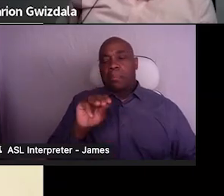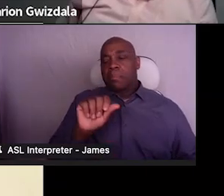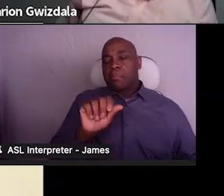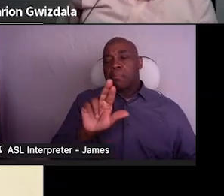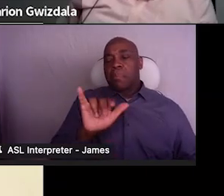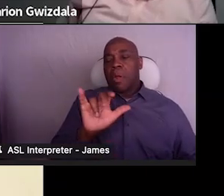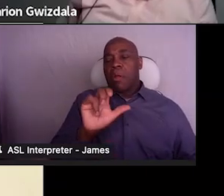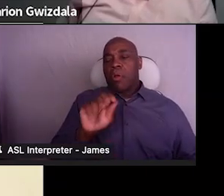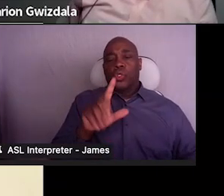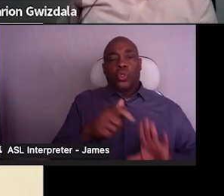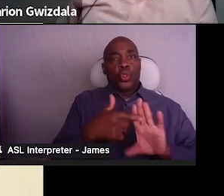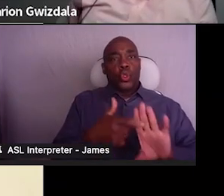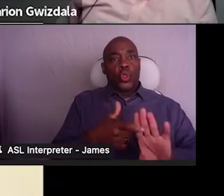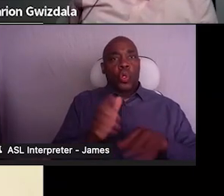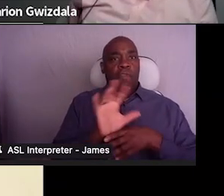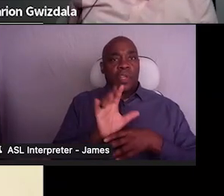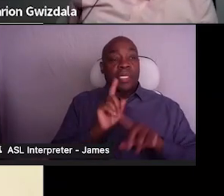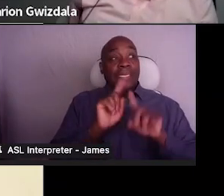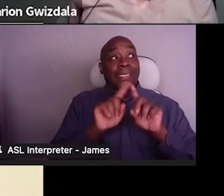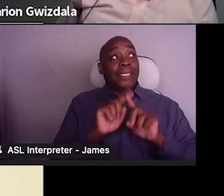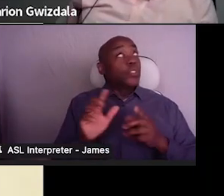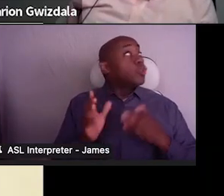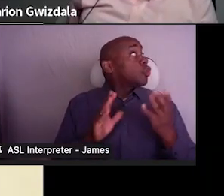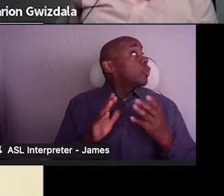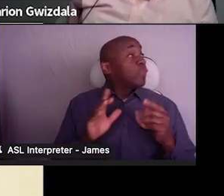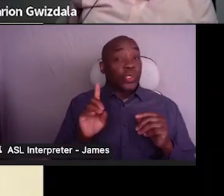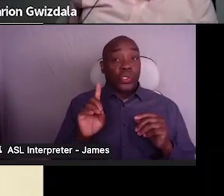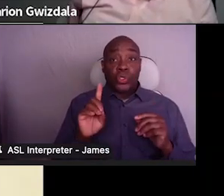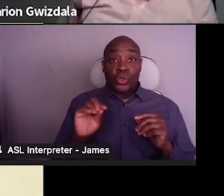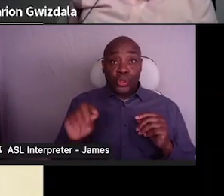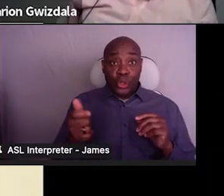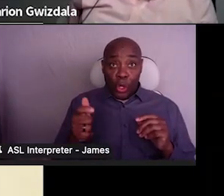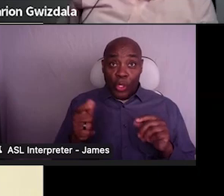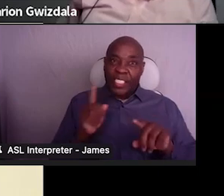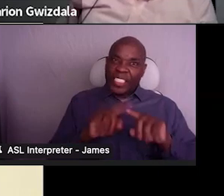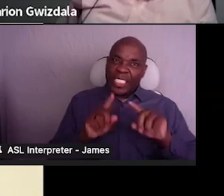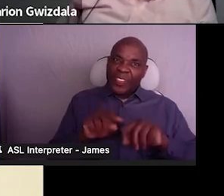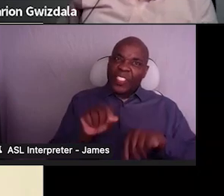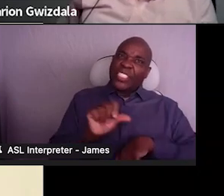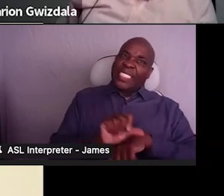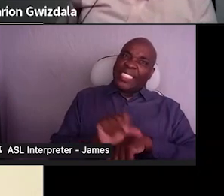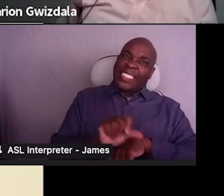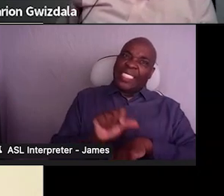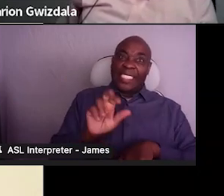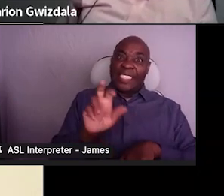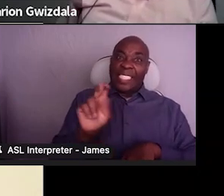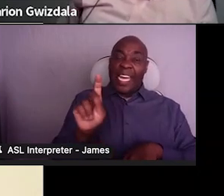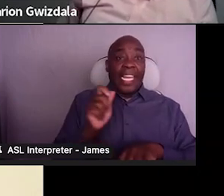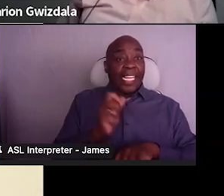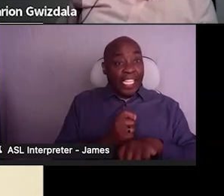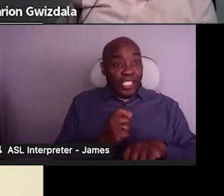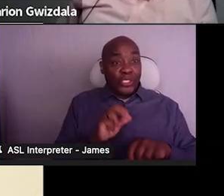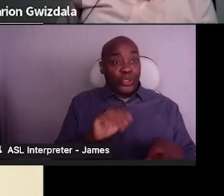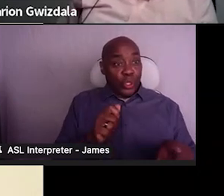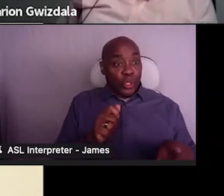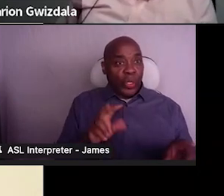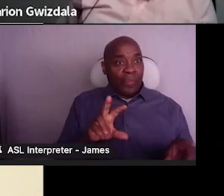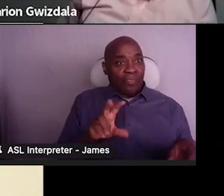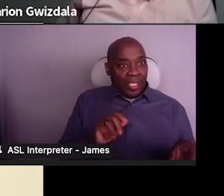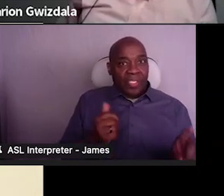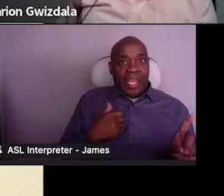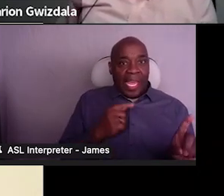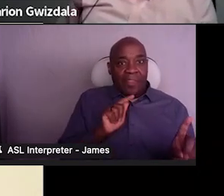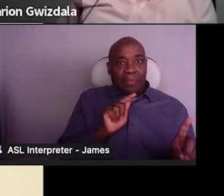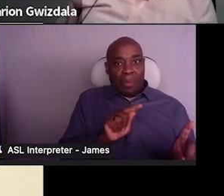shown a video earlier, and it showed a bunch of dogs, different service dogs performing tasks. Every one of those dogs had a